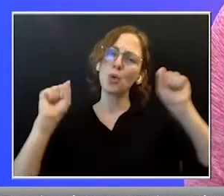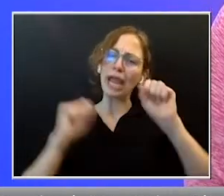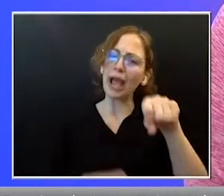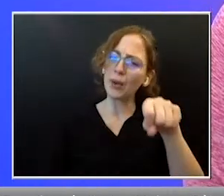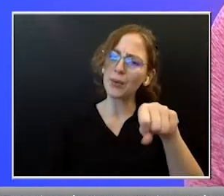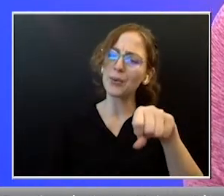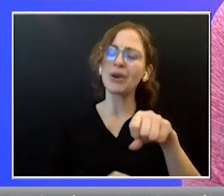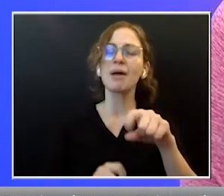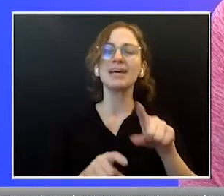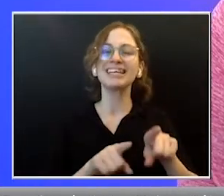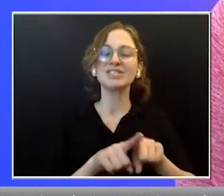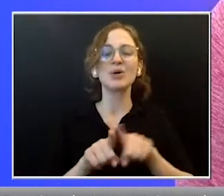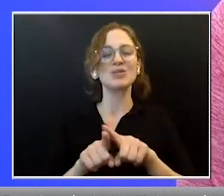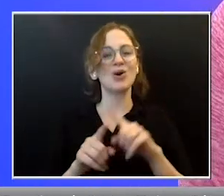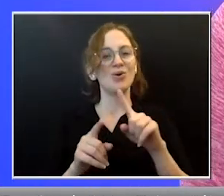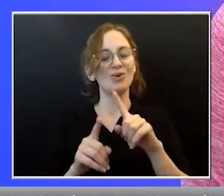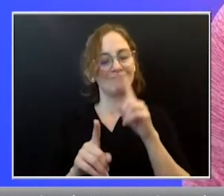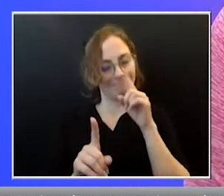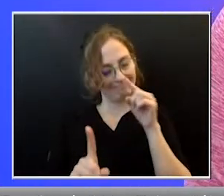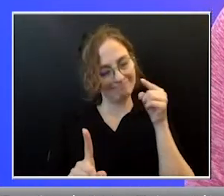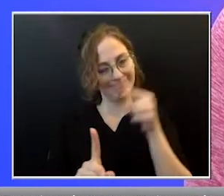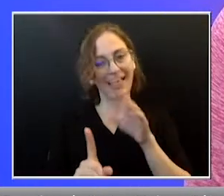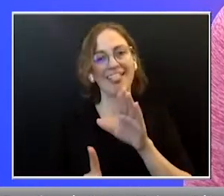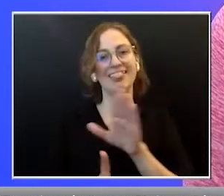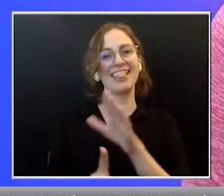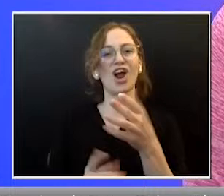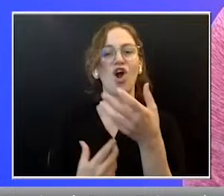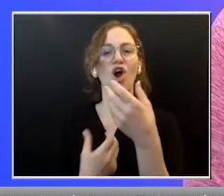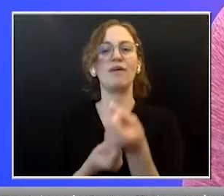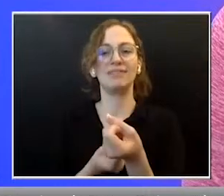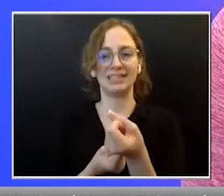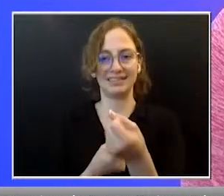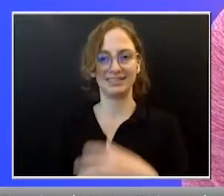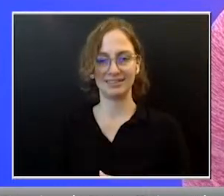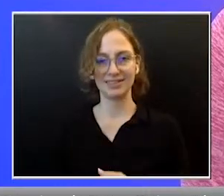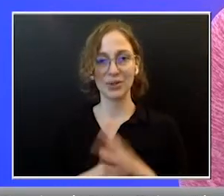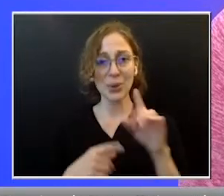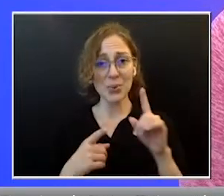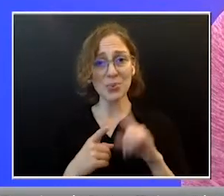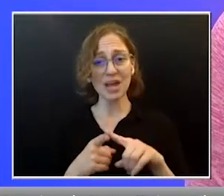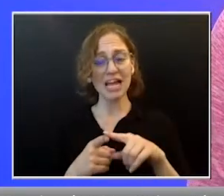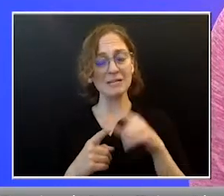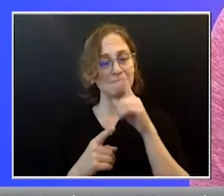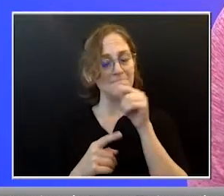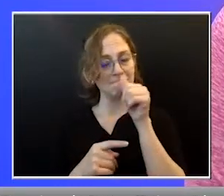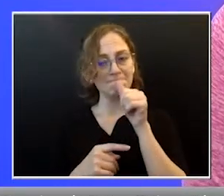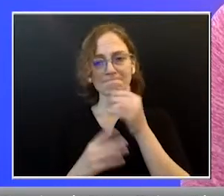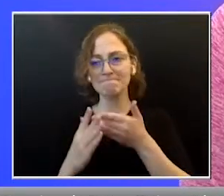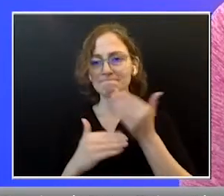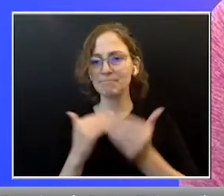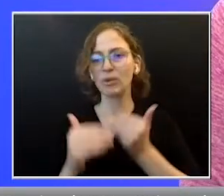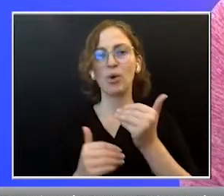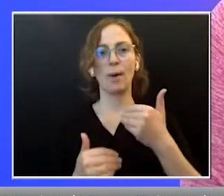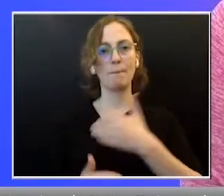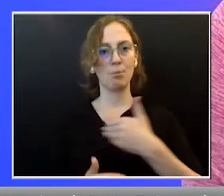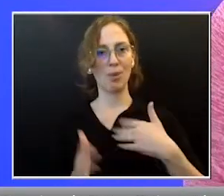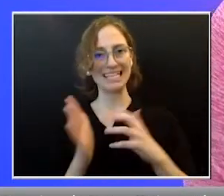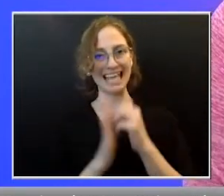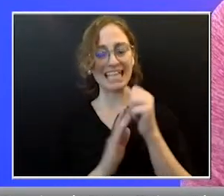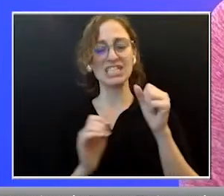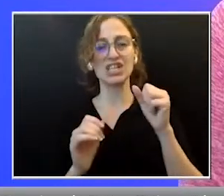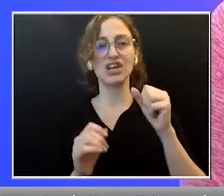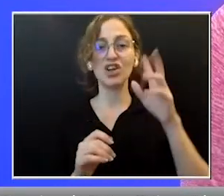confidence. When you are going through breast cancer, you lose your hair, you lose your eyelashes, you